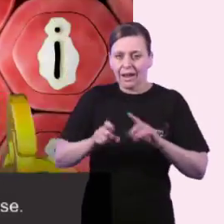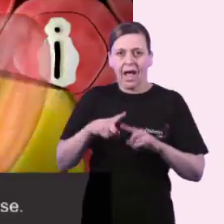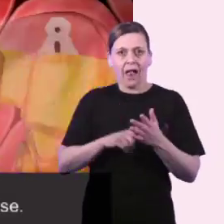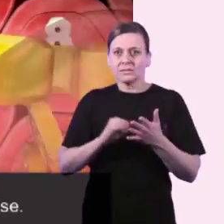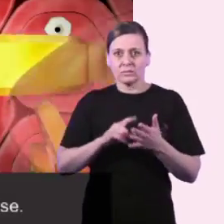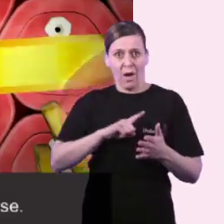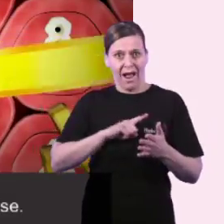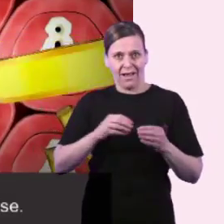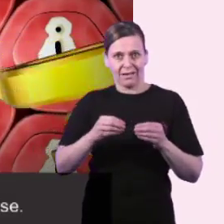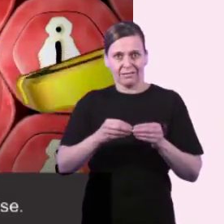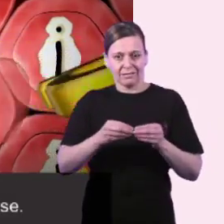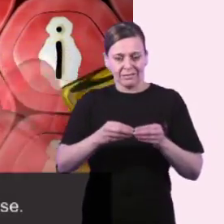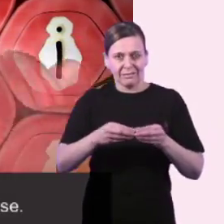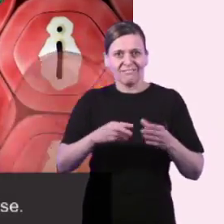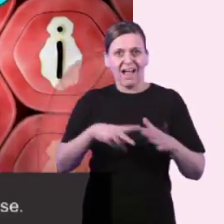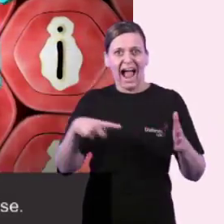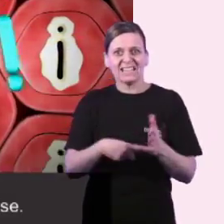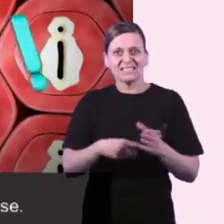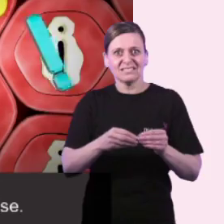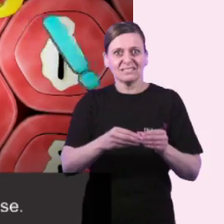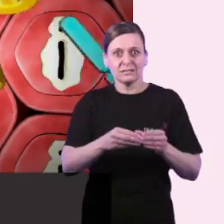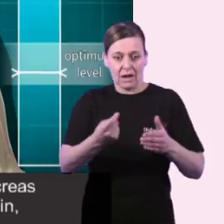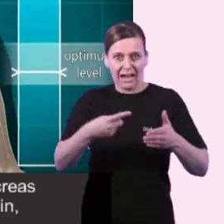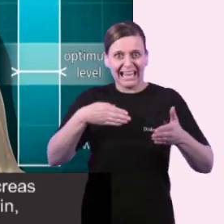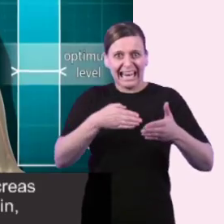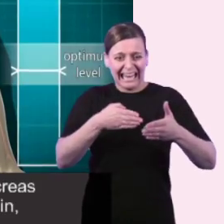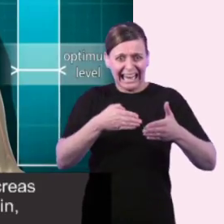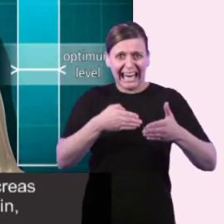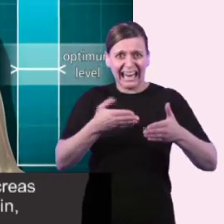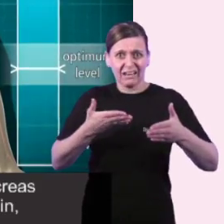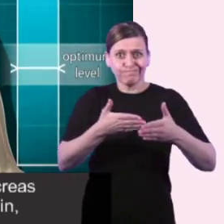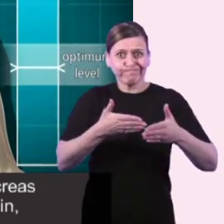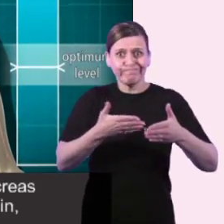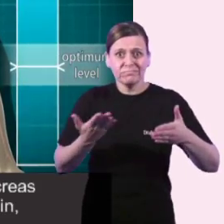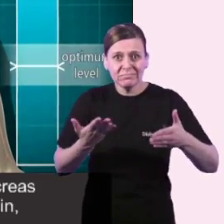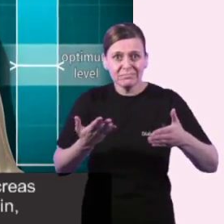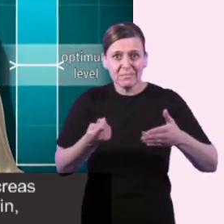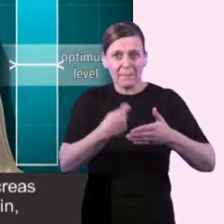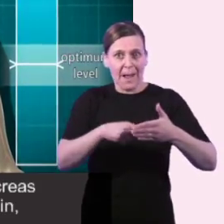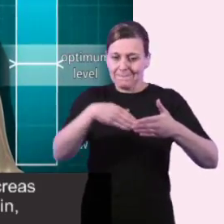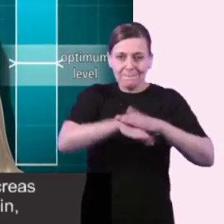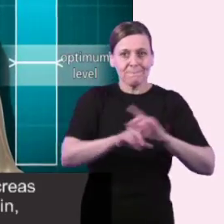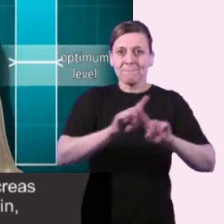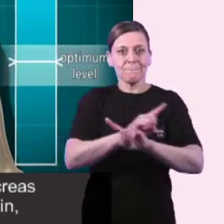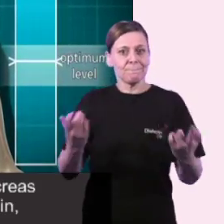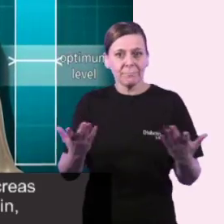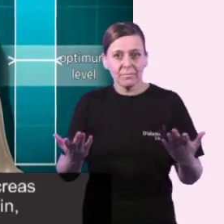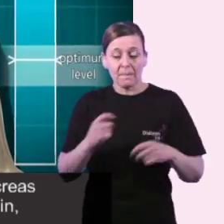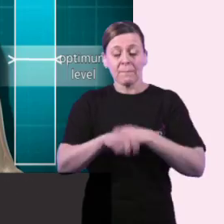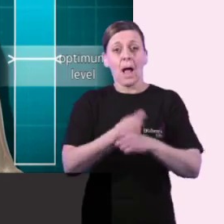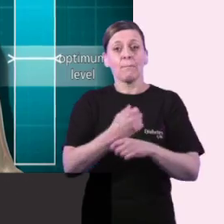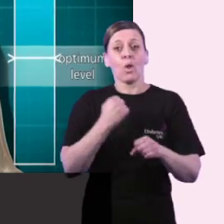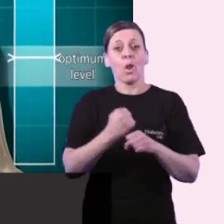level of glucose in the blood continues to rise. In response to this the pancreas produces even more insulin.